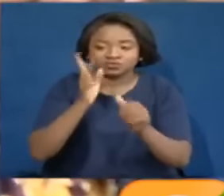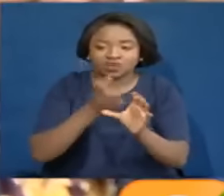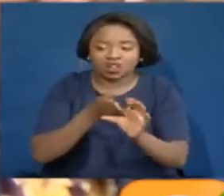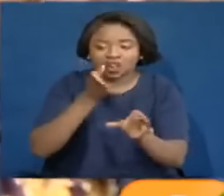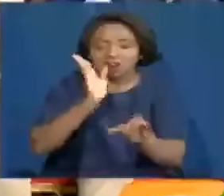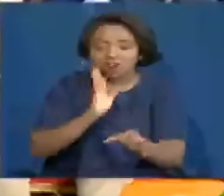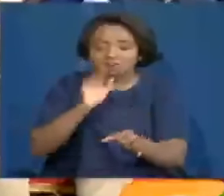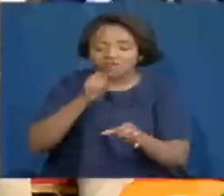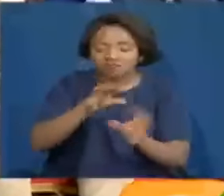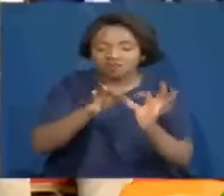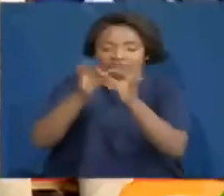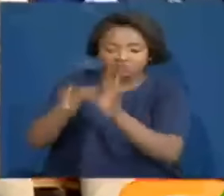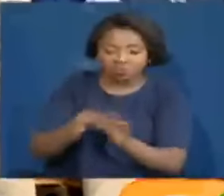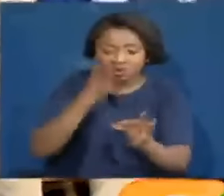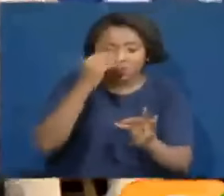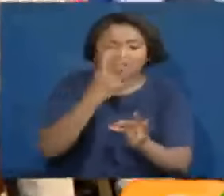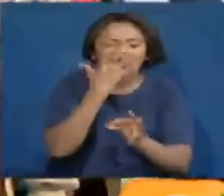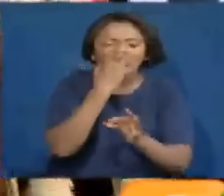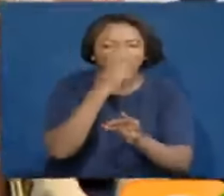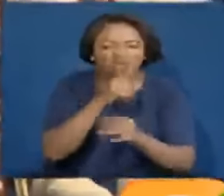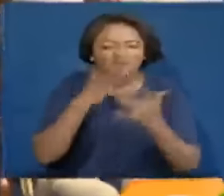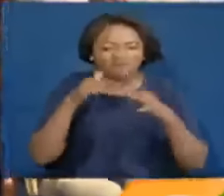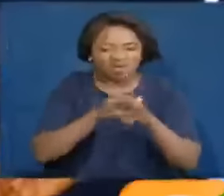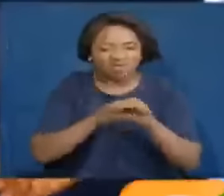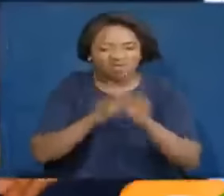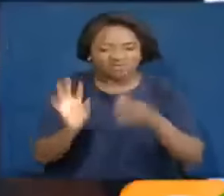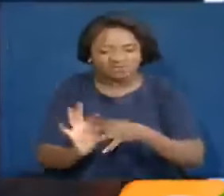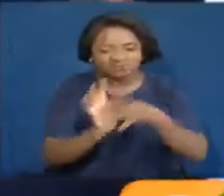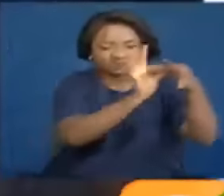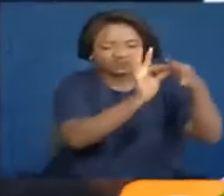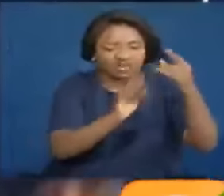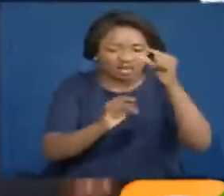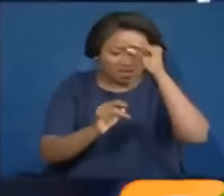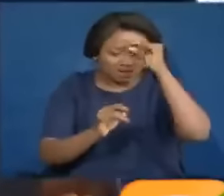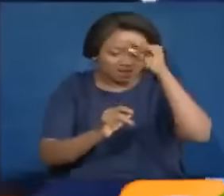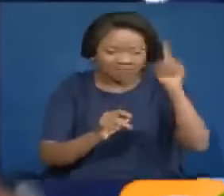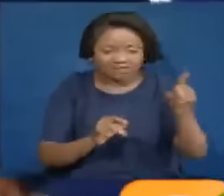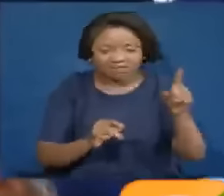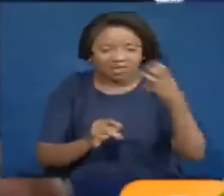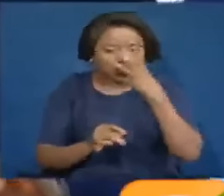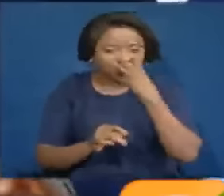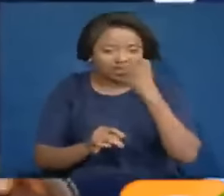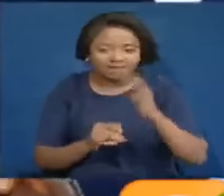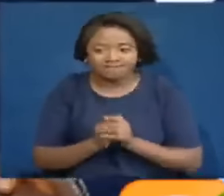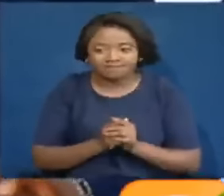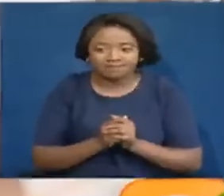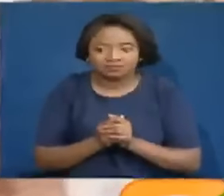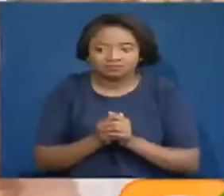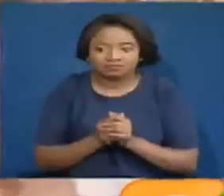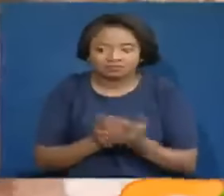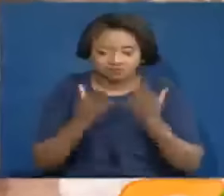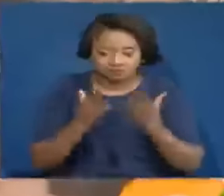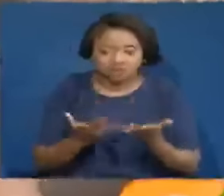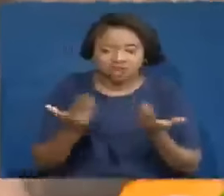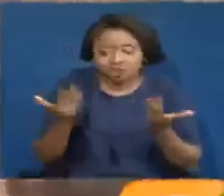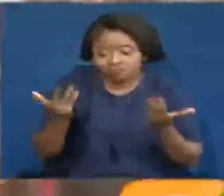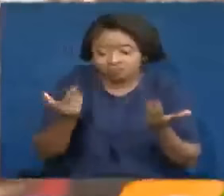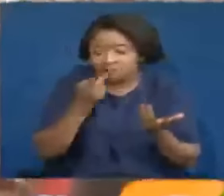after members of ODM were absorbed in a broad-based government. The notice by DAP Kenya to exit Azimio now leaves